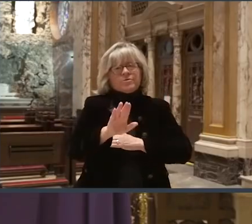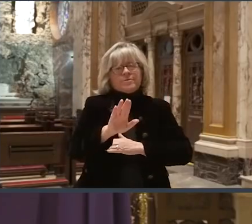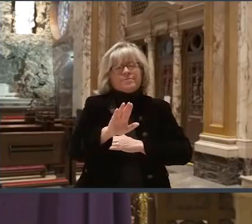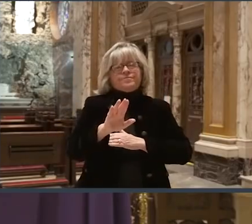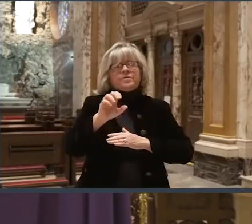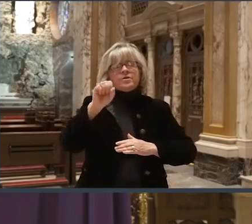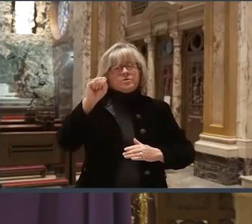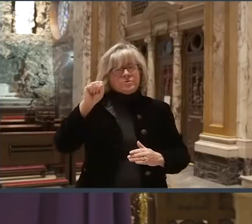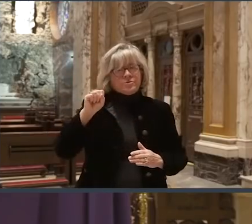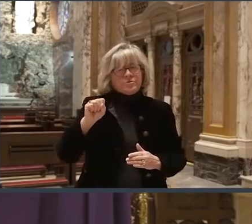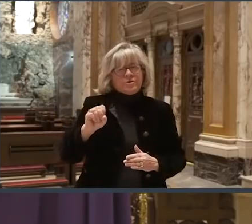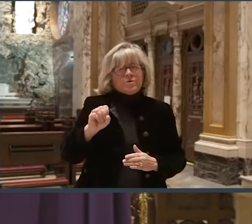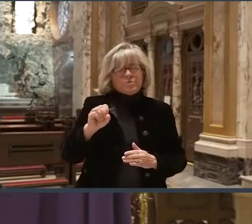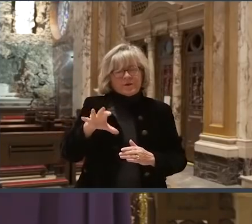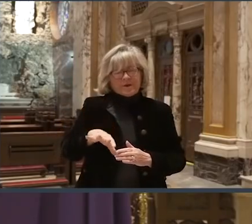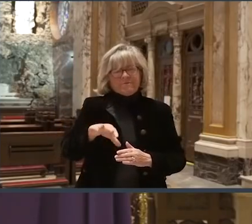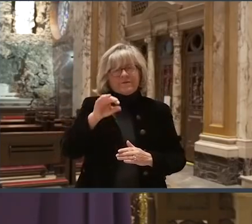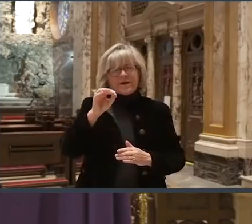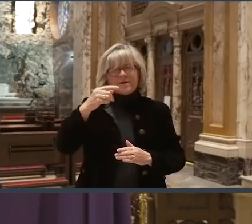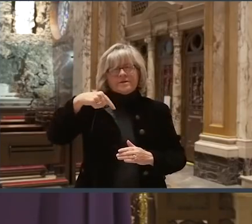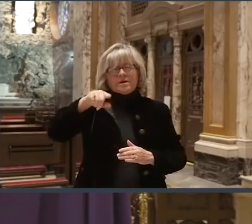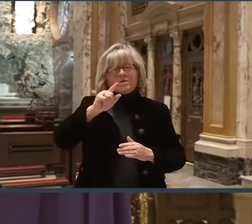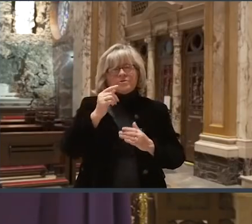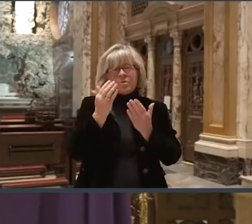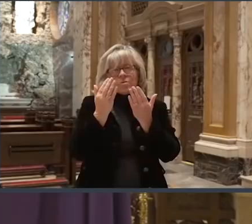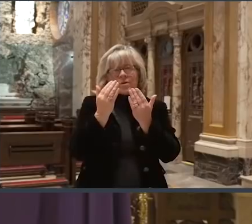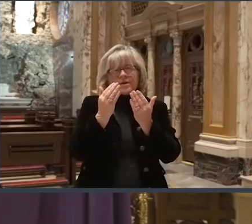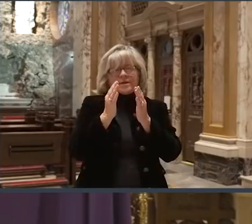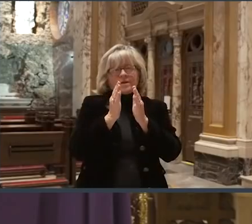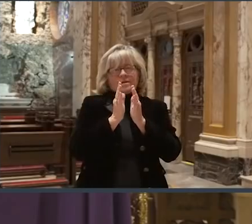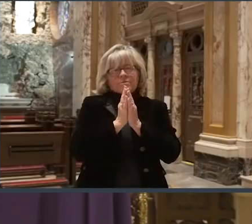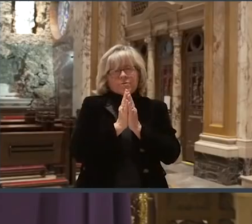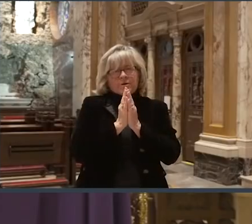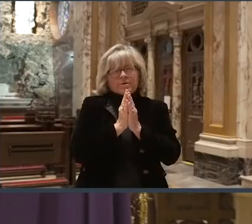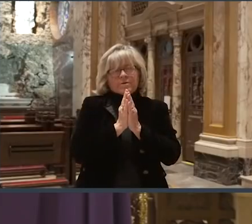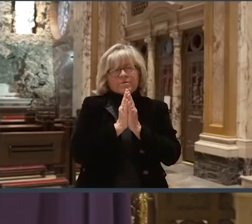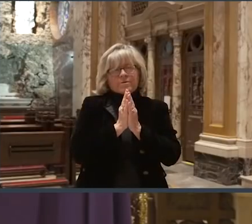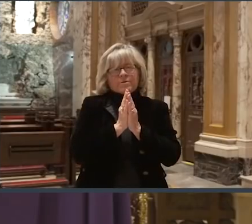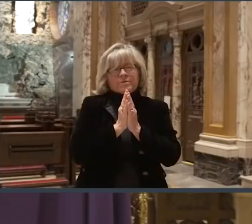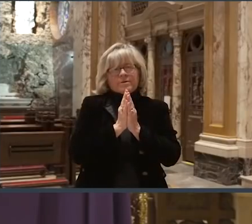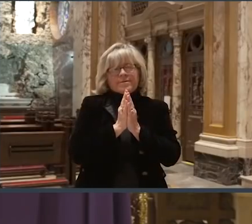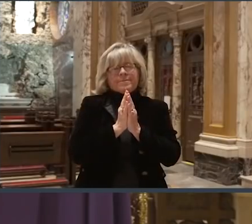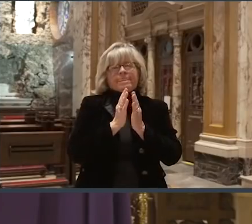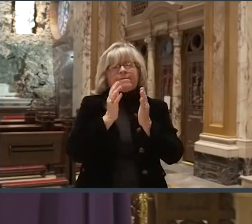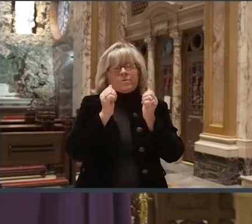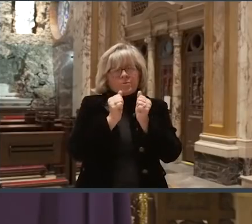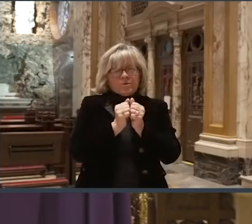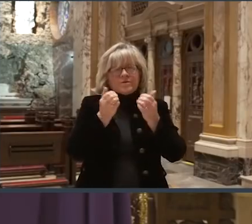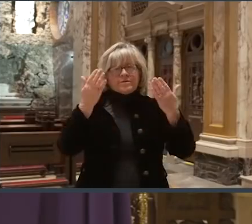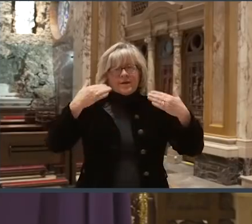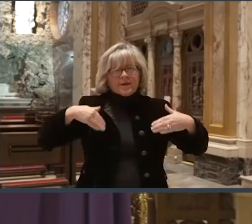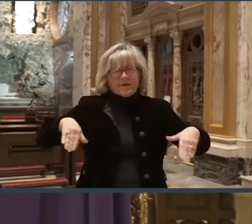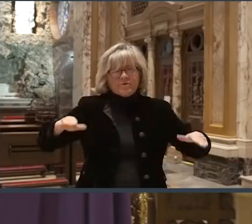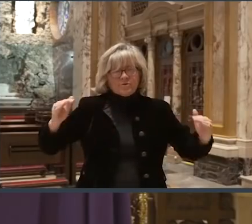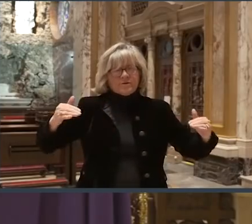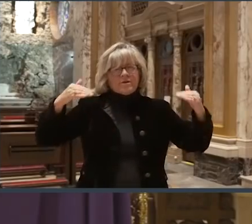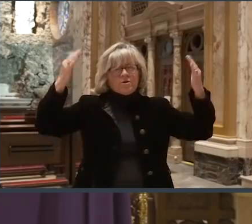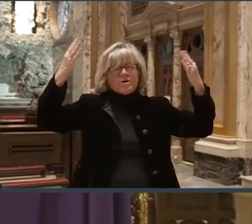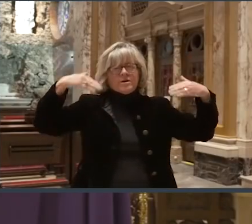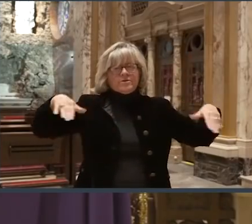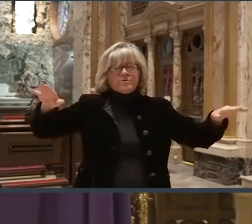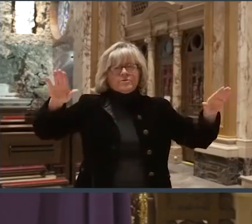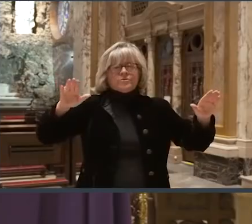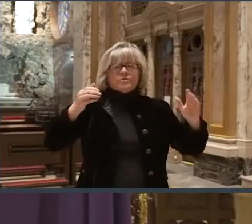he may find us watchful in prayer and exultant in his praise. And so with angels and archangels, with thrones